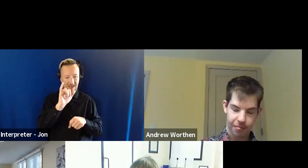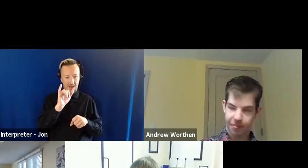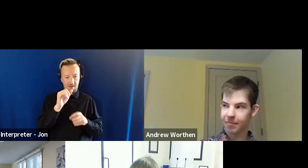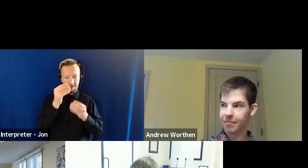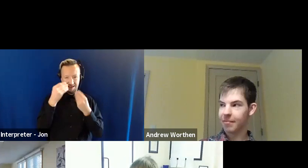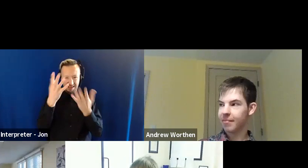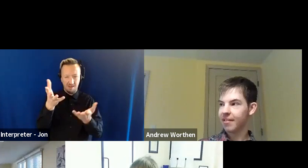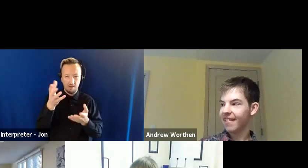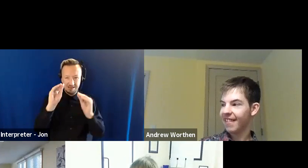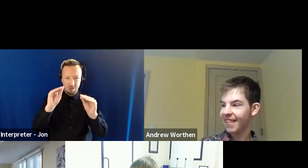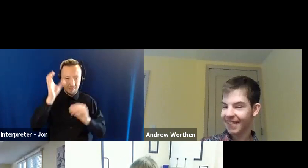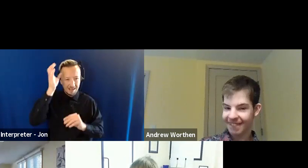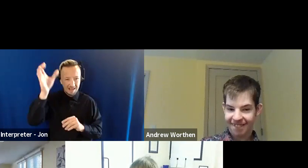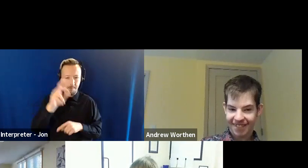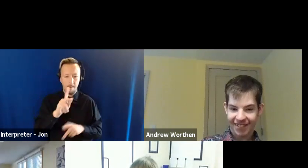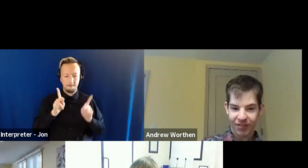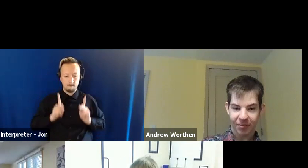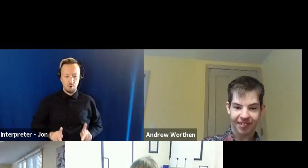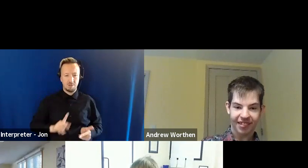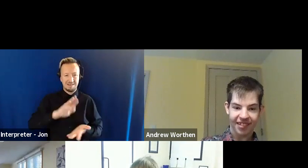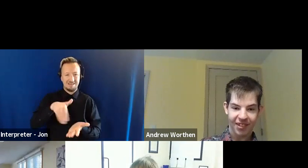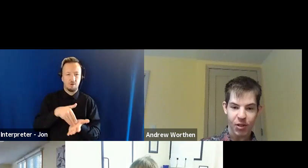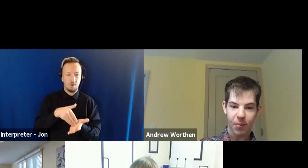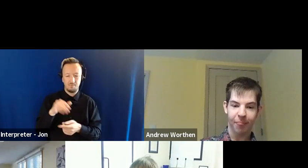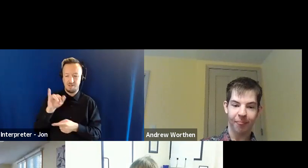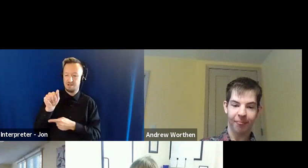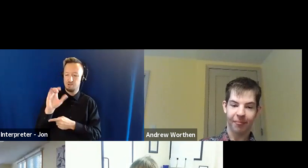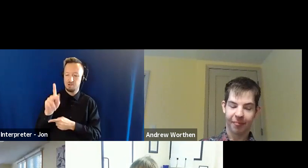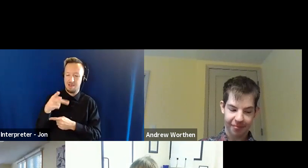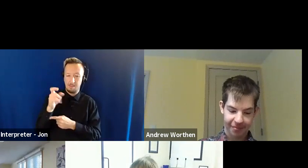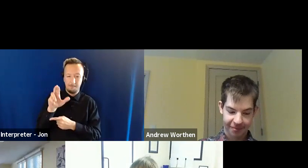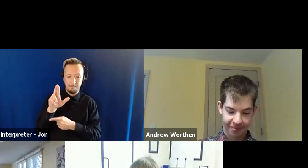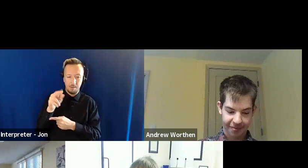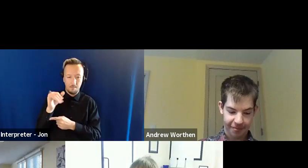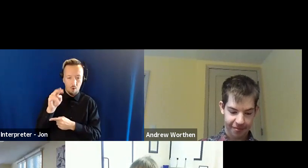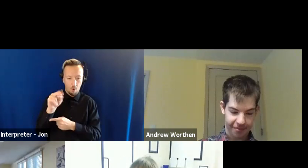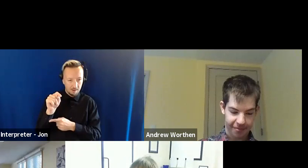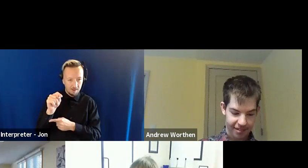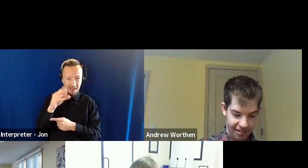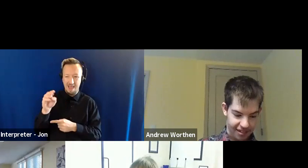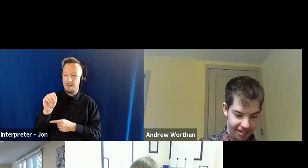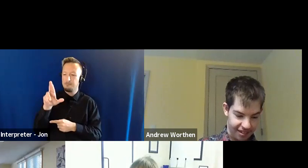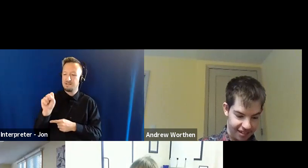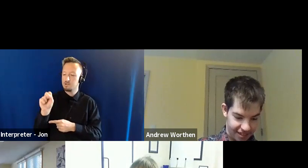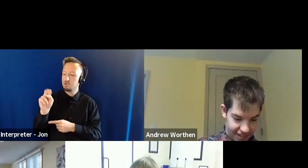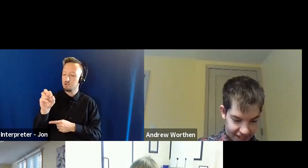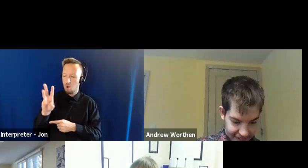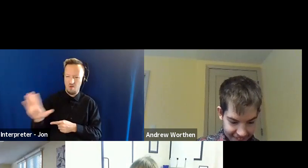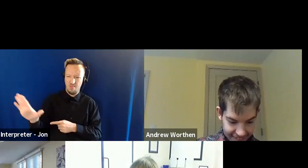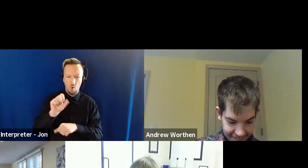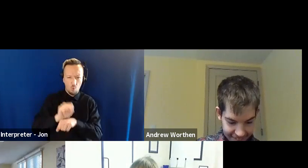know, we think about Marcia Force and Jack Pierpoint and Ms. Snow and the work that they did in promoting